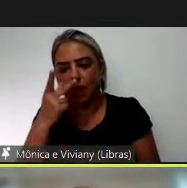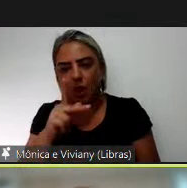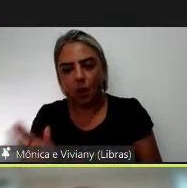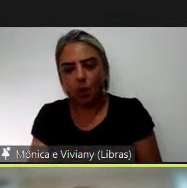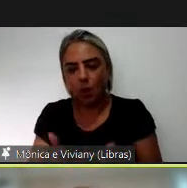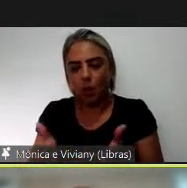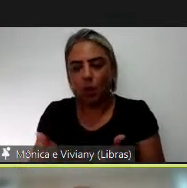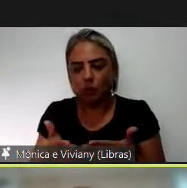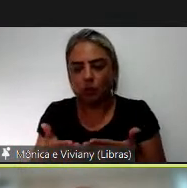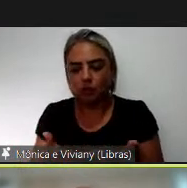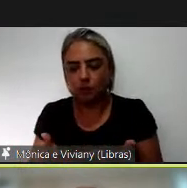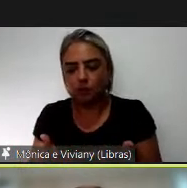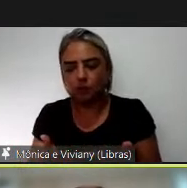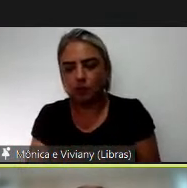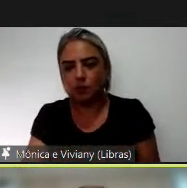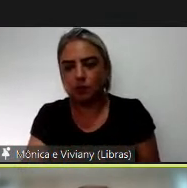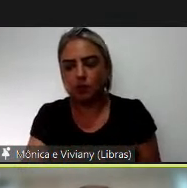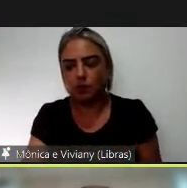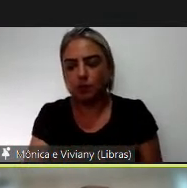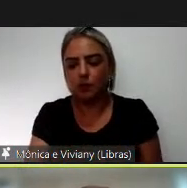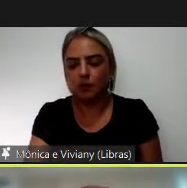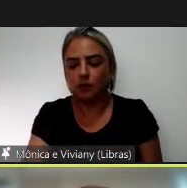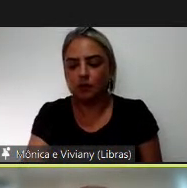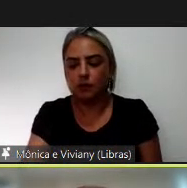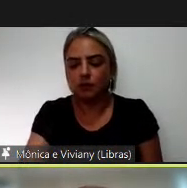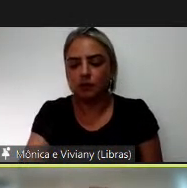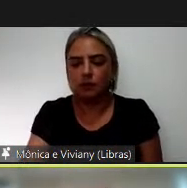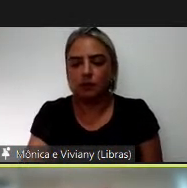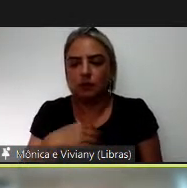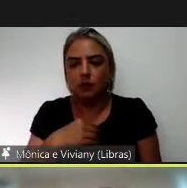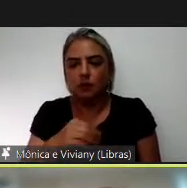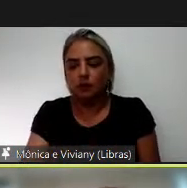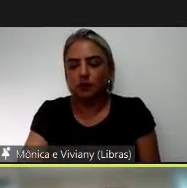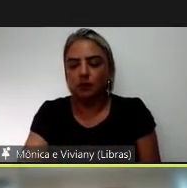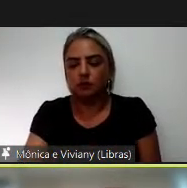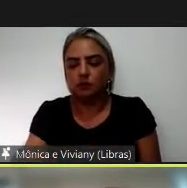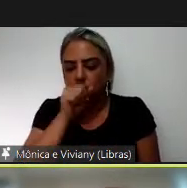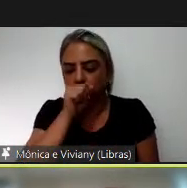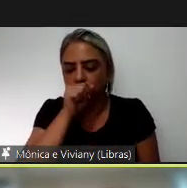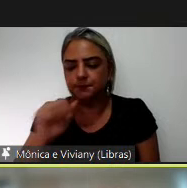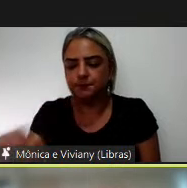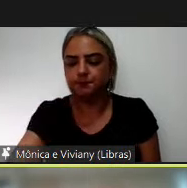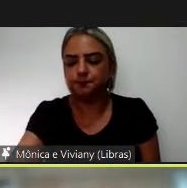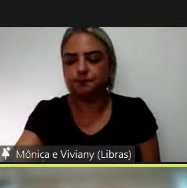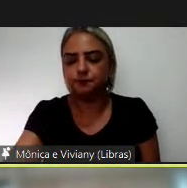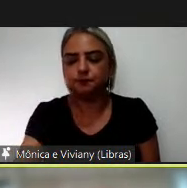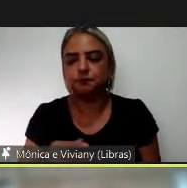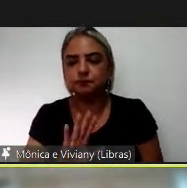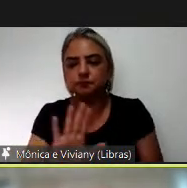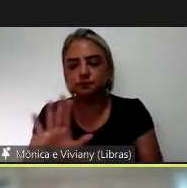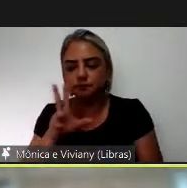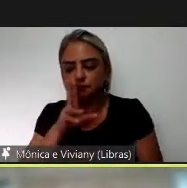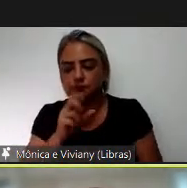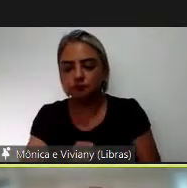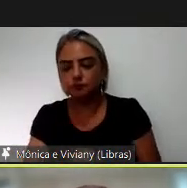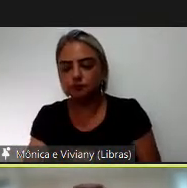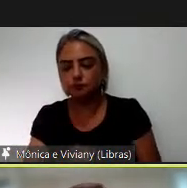and how they can contribute, and the nutrition agenda that